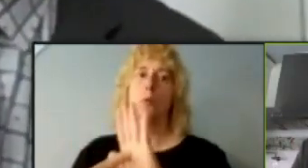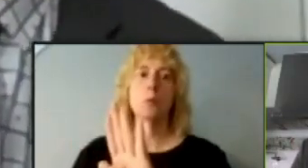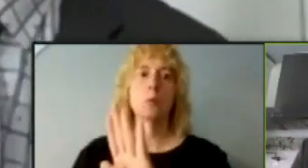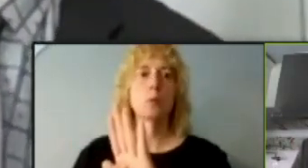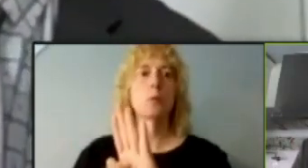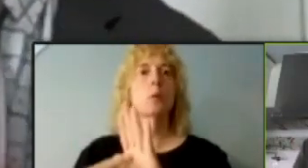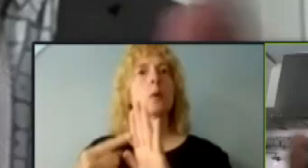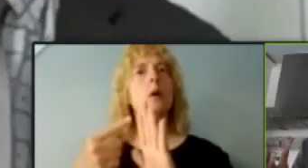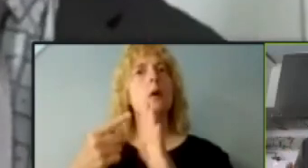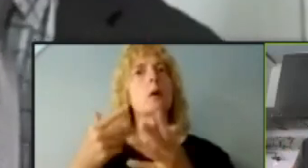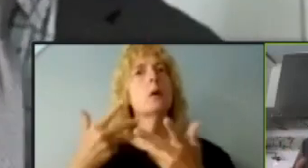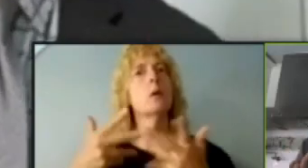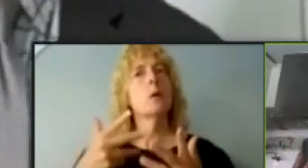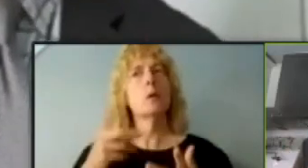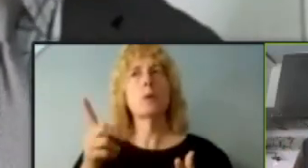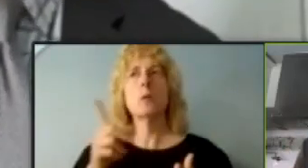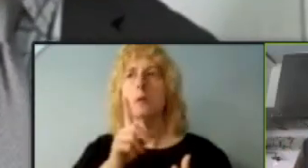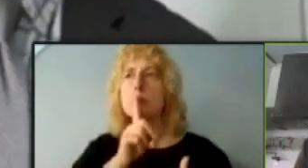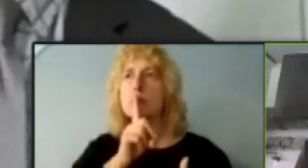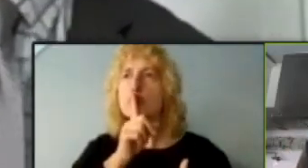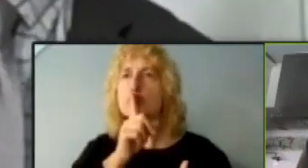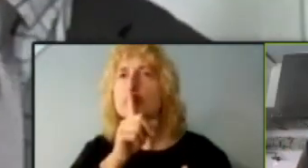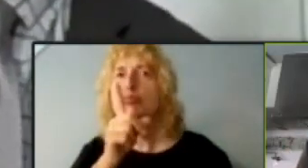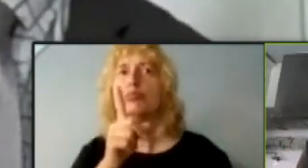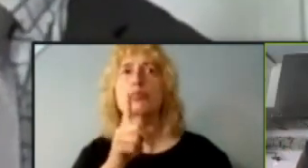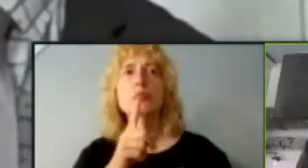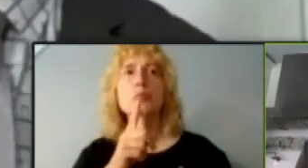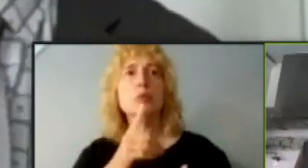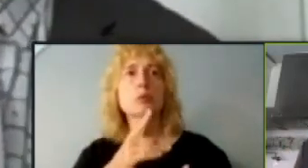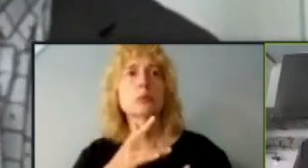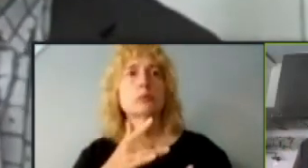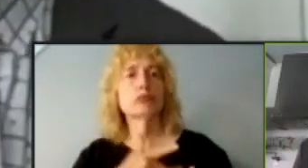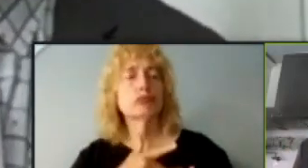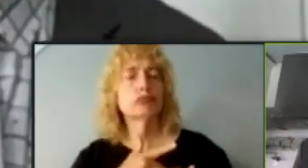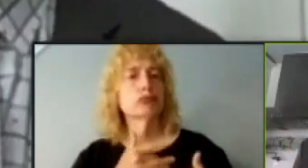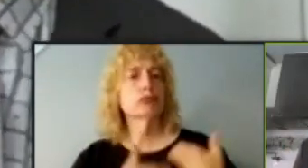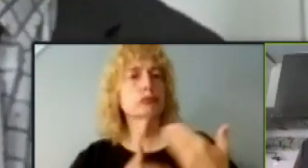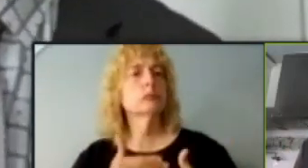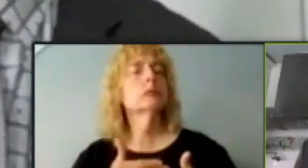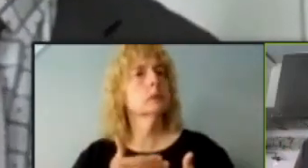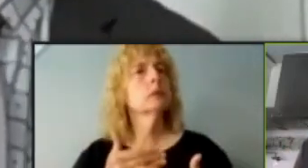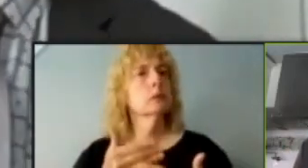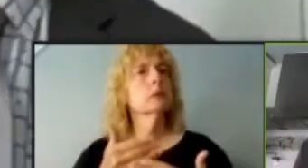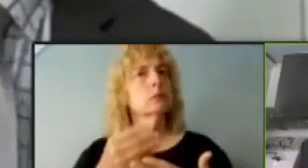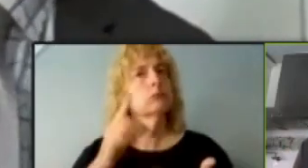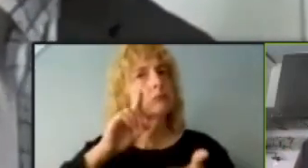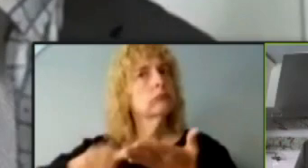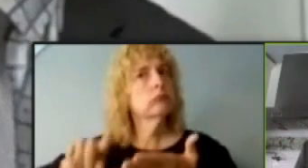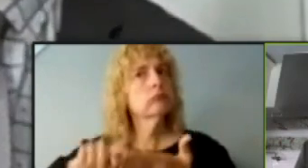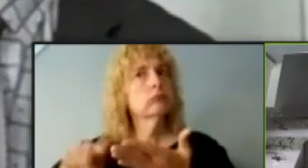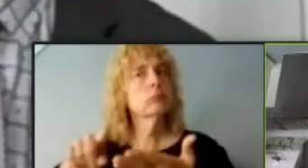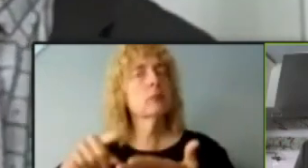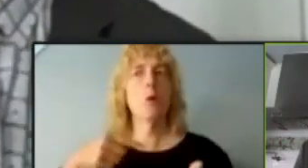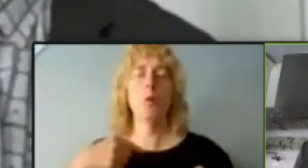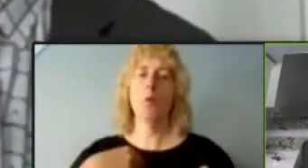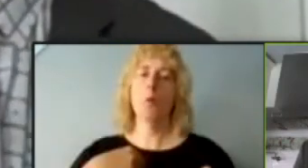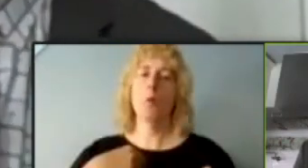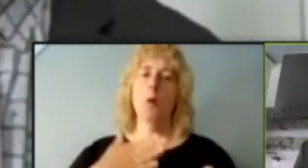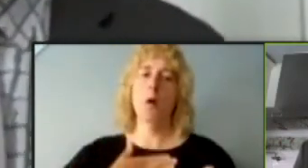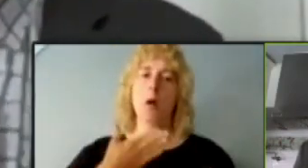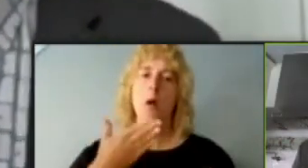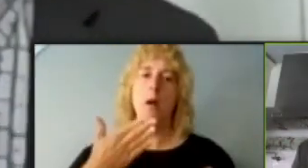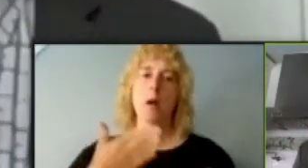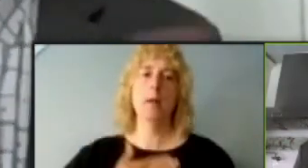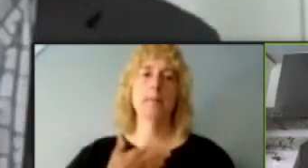it speaks of the genuine nature of the exercise. And so, again, I am just happy to